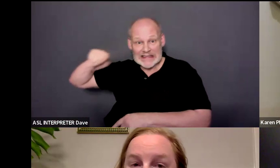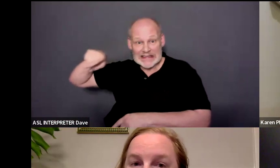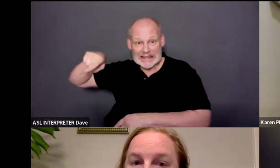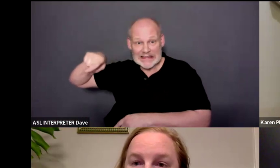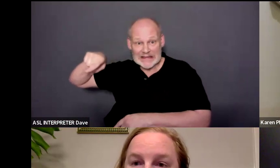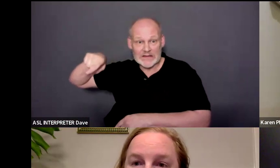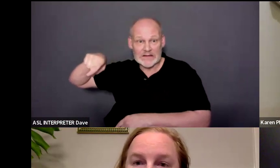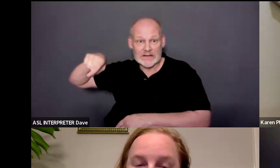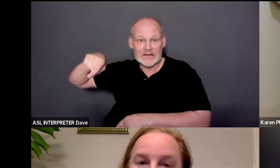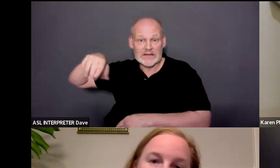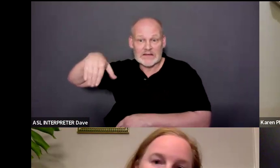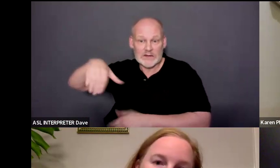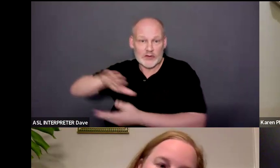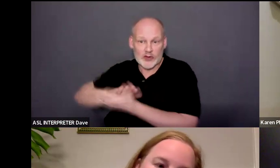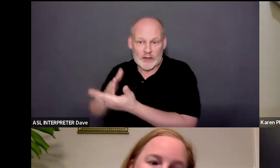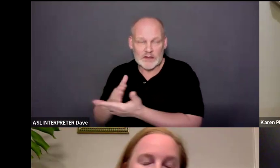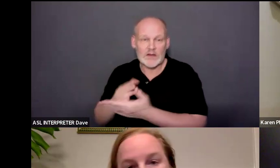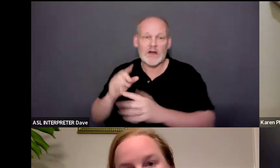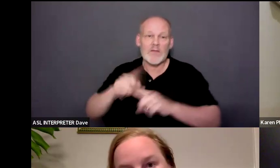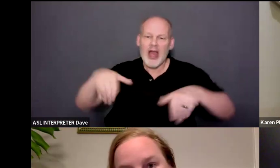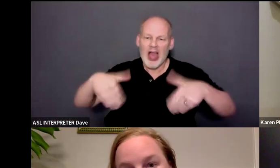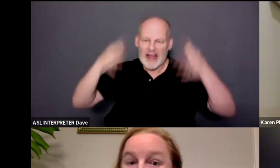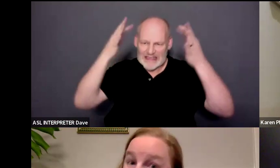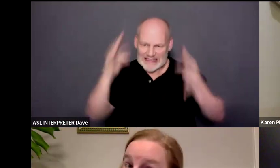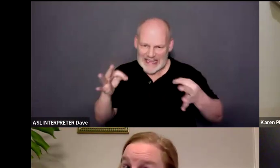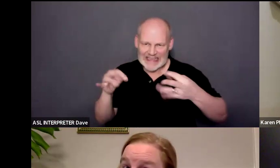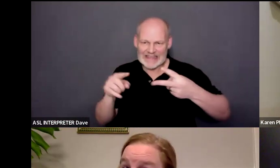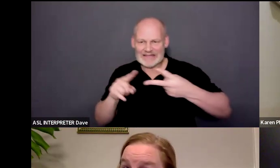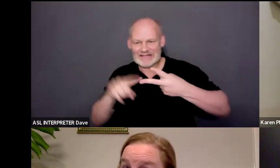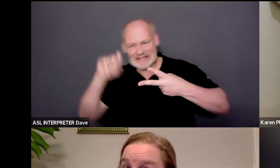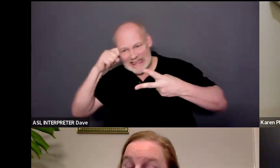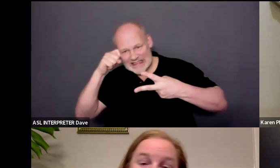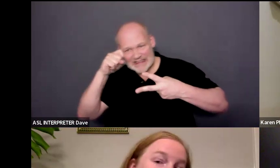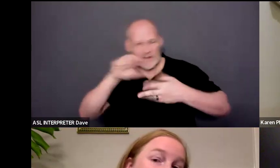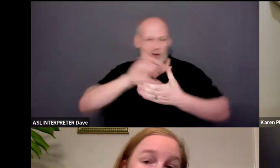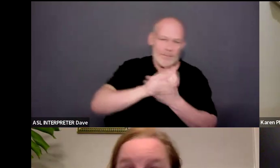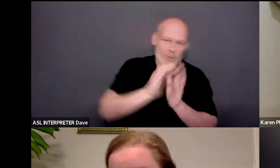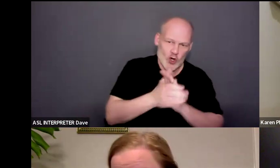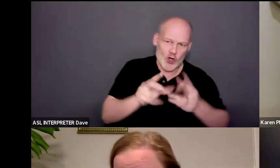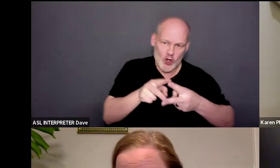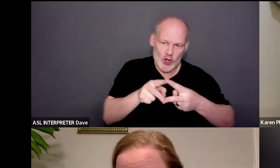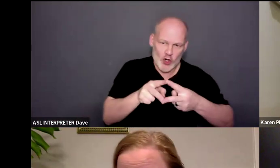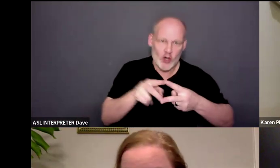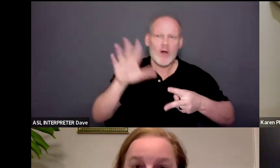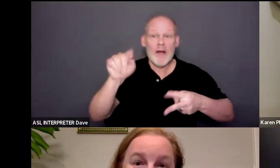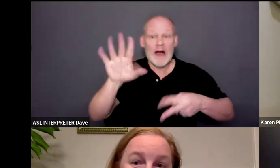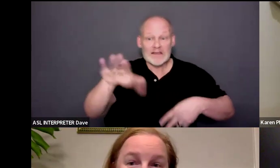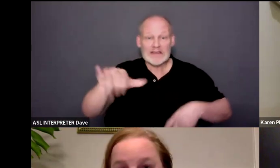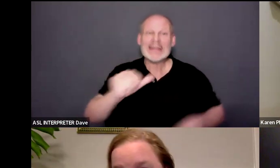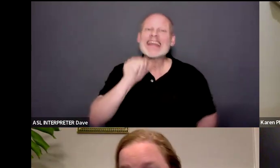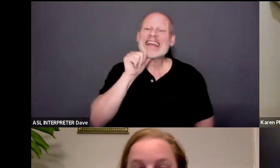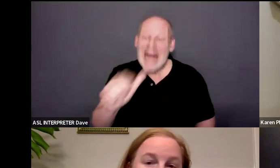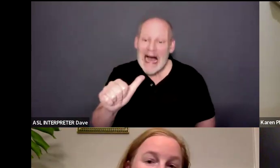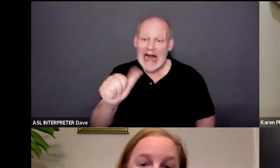But they have not narrowed it down between the burger patties or the onions. But I did want to say that it is not in Washington.